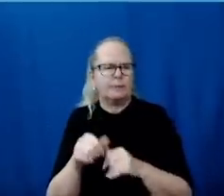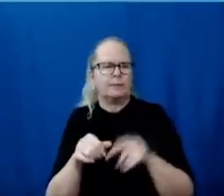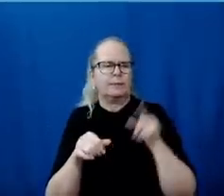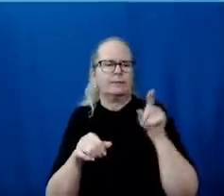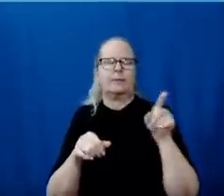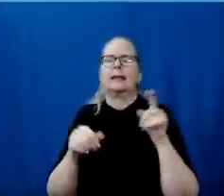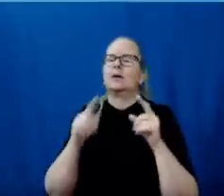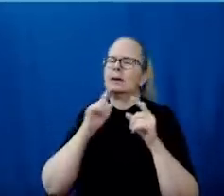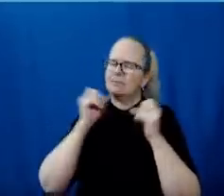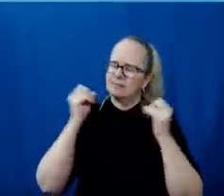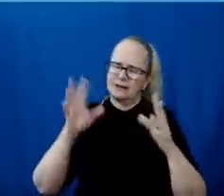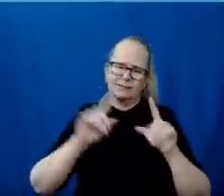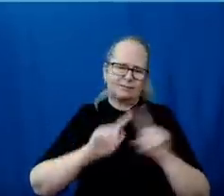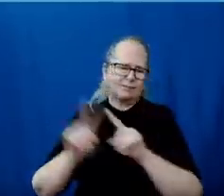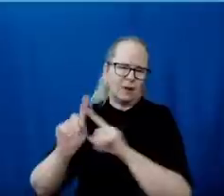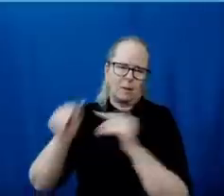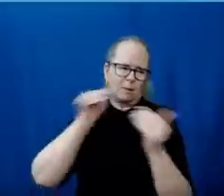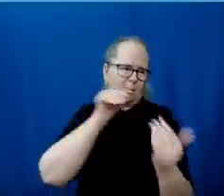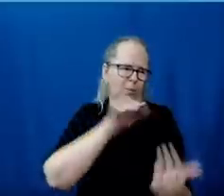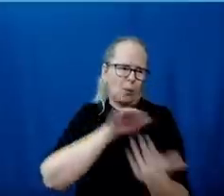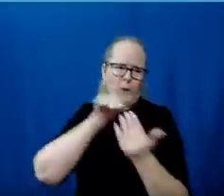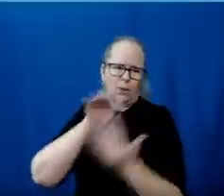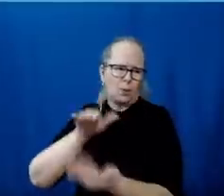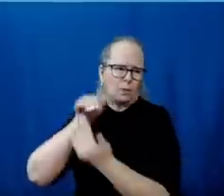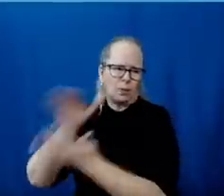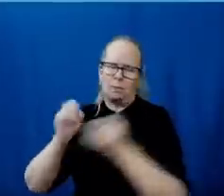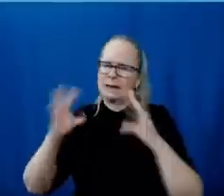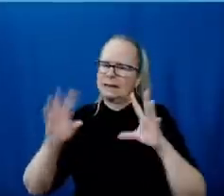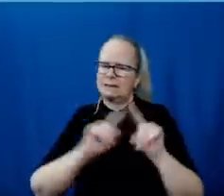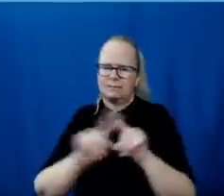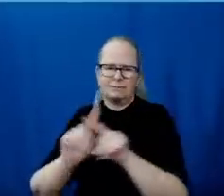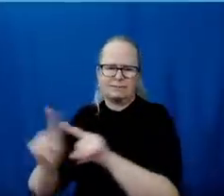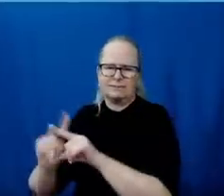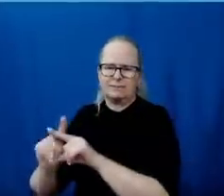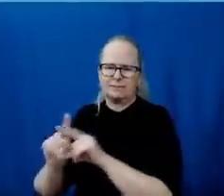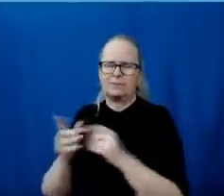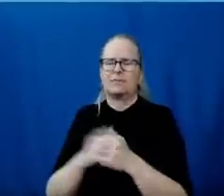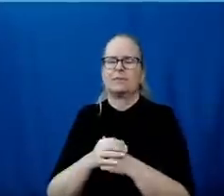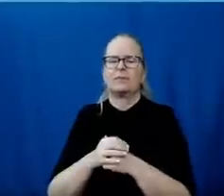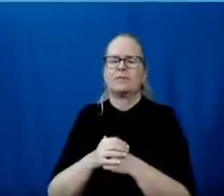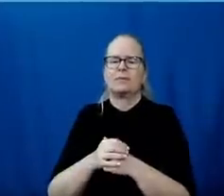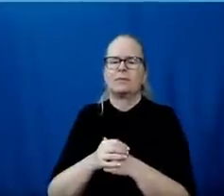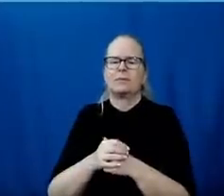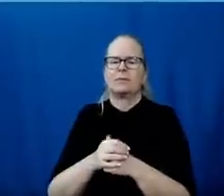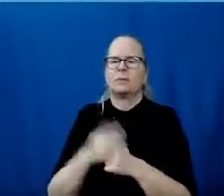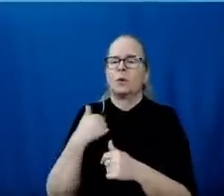Whether there's lots of different techniques that can be done. So we use